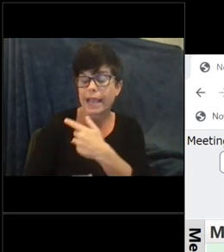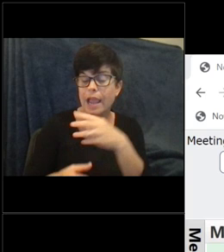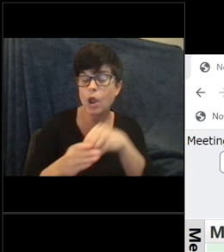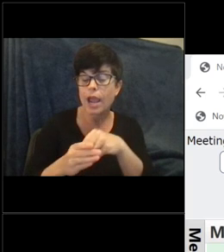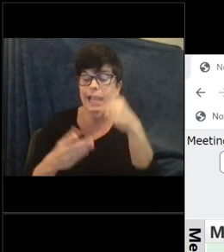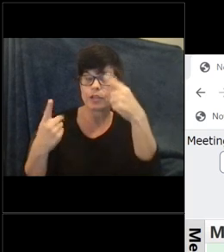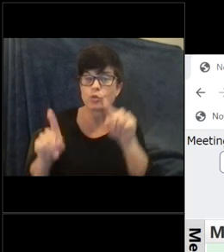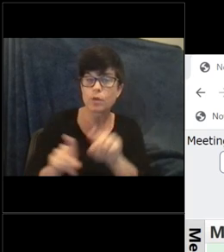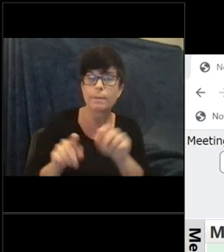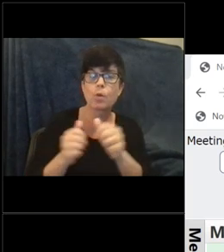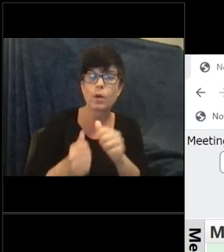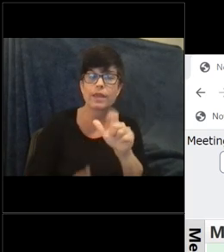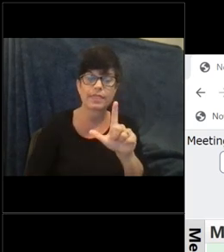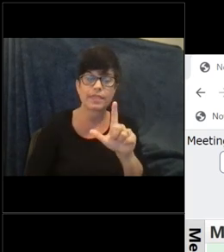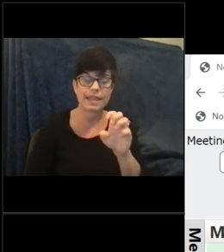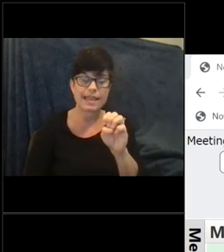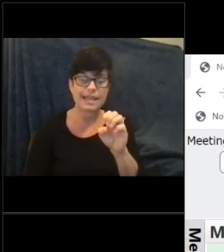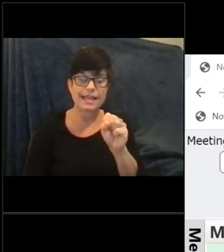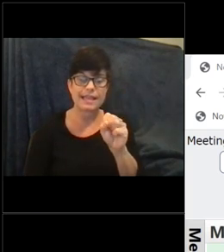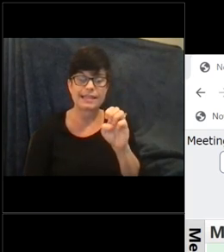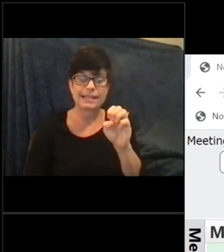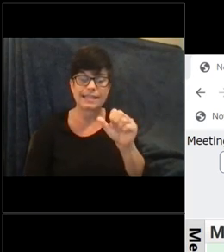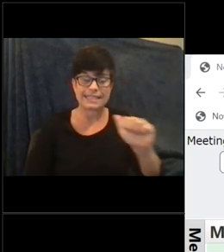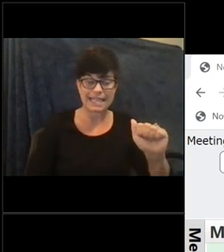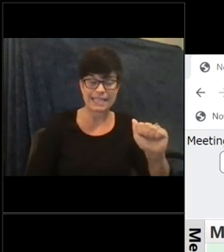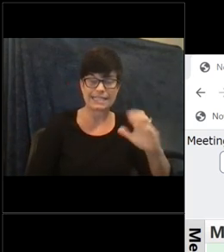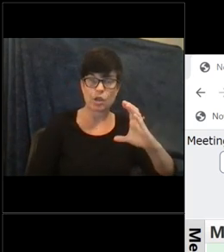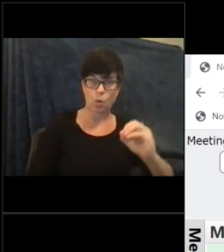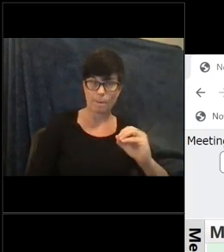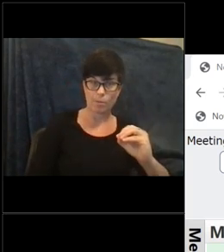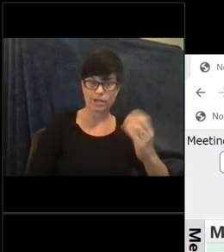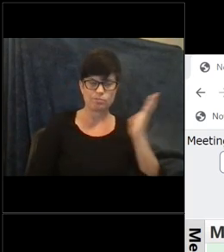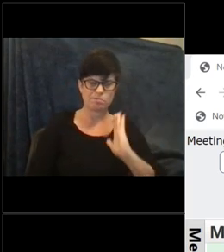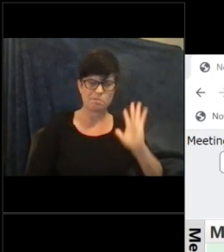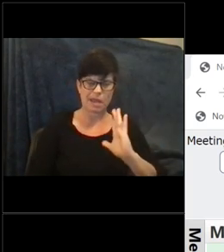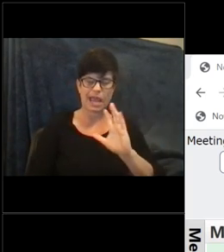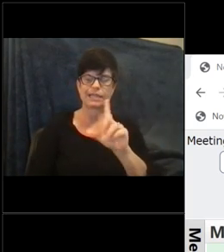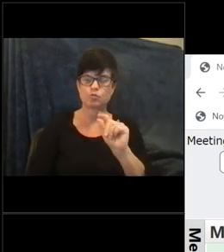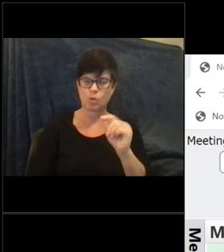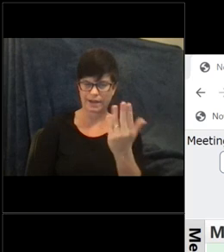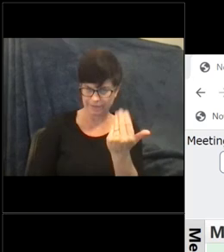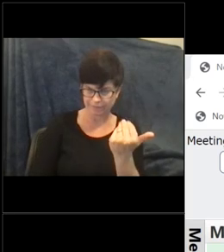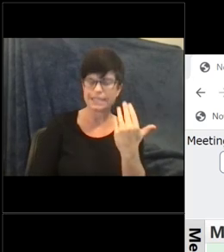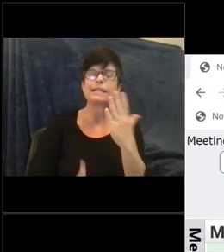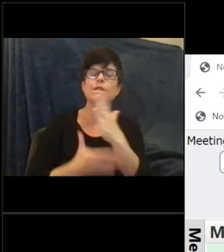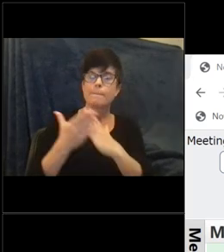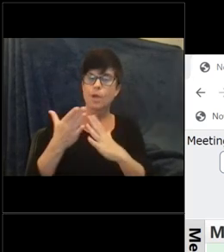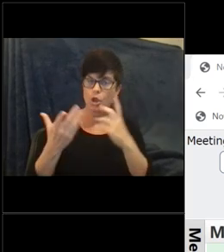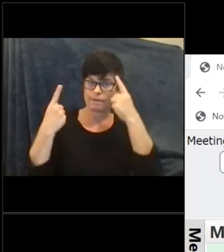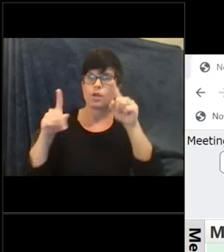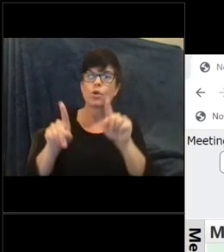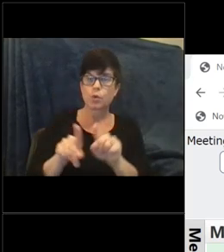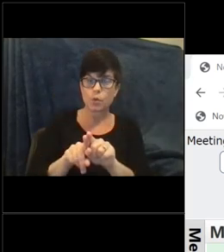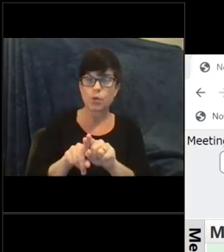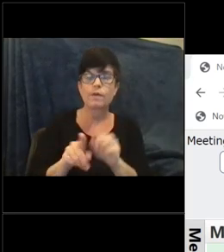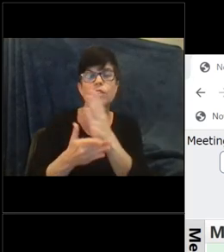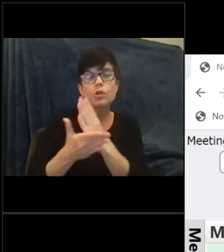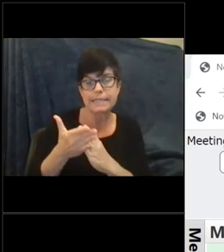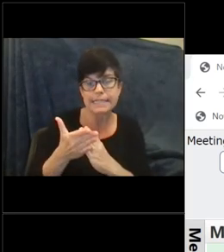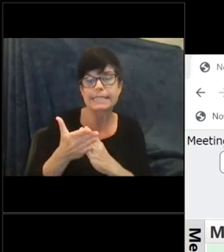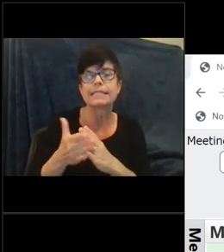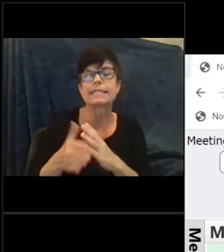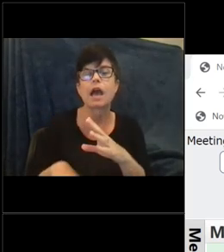Lasessa Corporation back in 2015. As part of the agreement, there is some TIF funding that